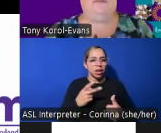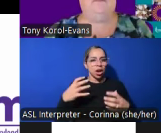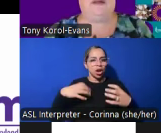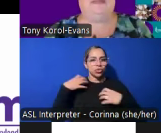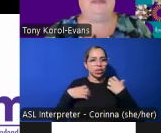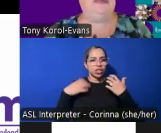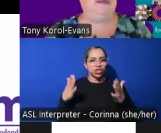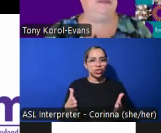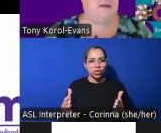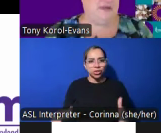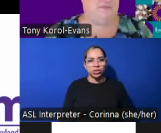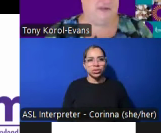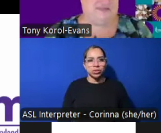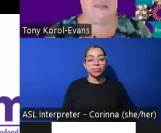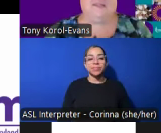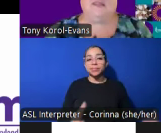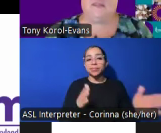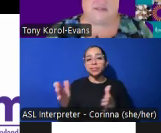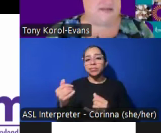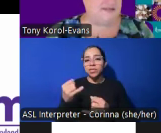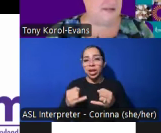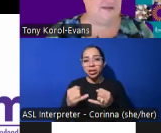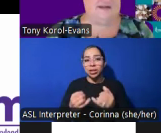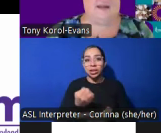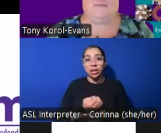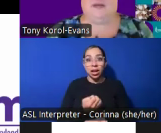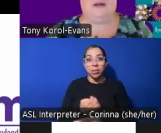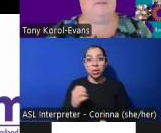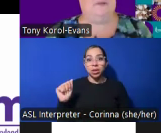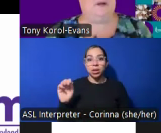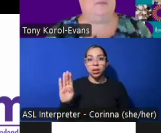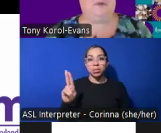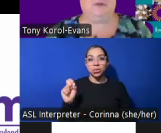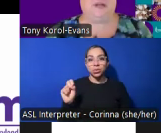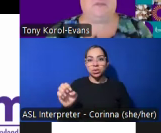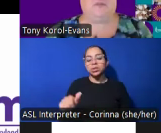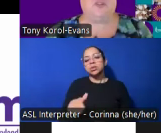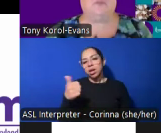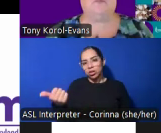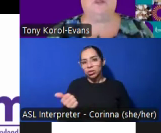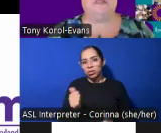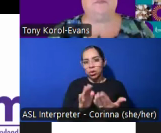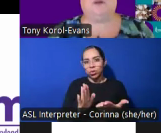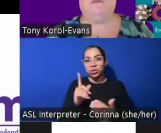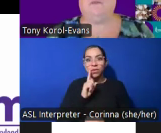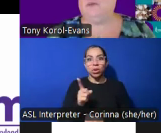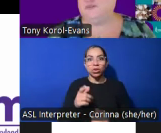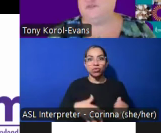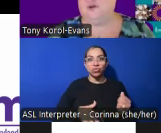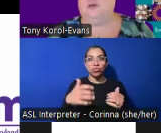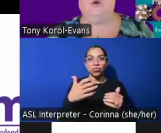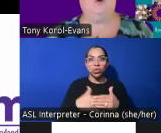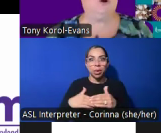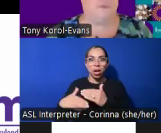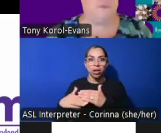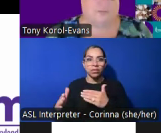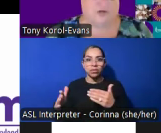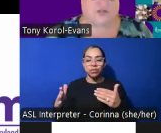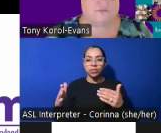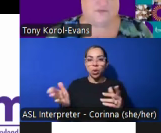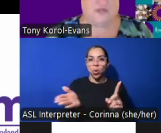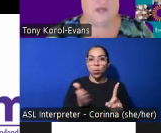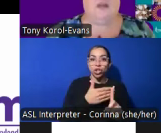And then finally, economic abuse is another tactic of reproductive coercion. Refusing to pay for birth control or